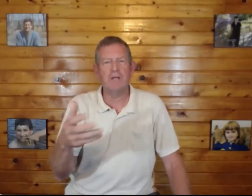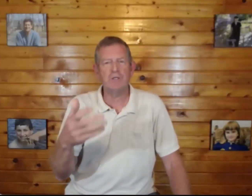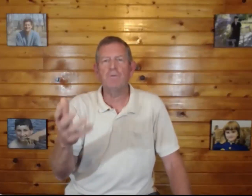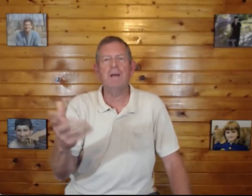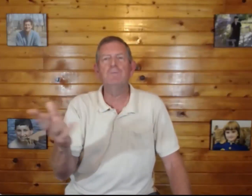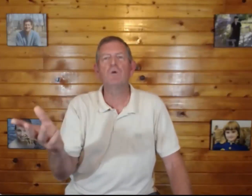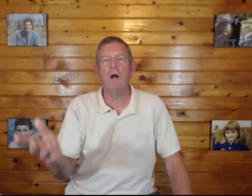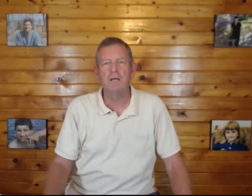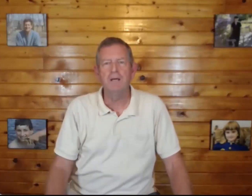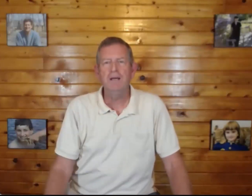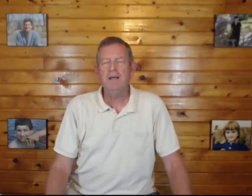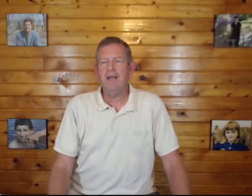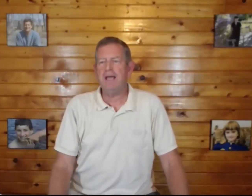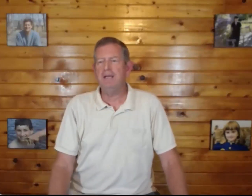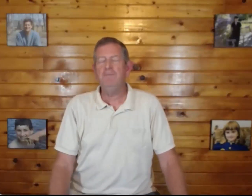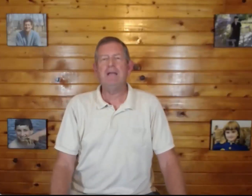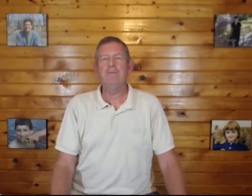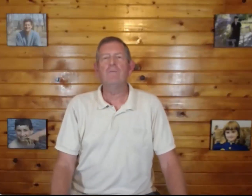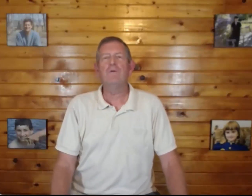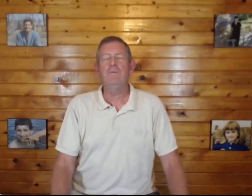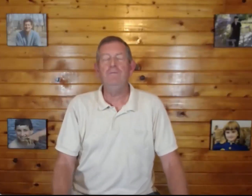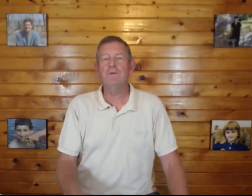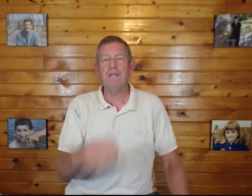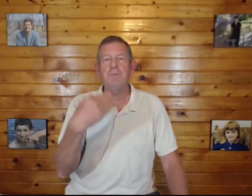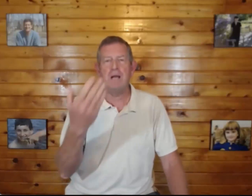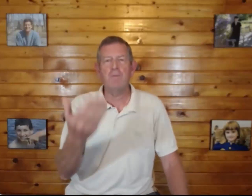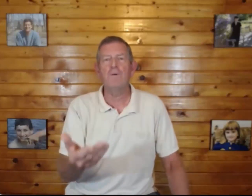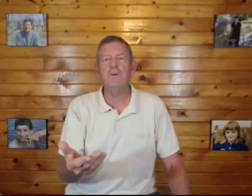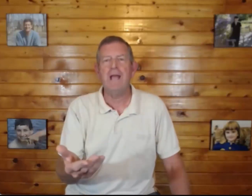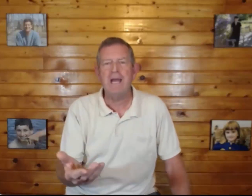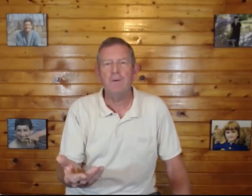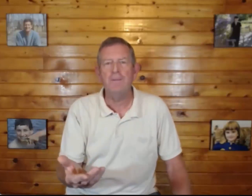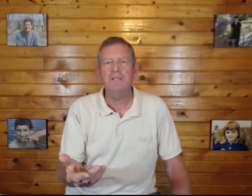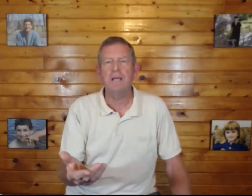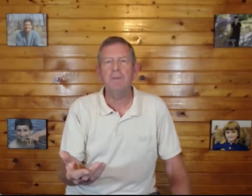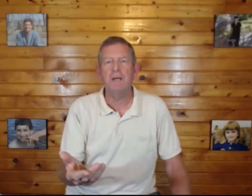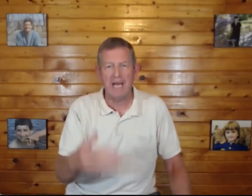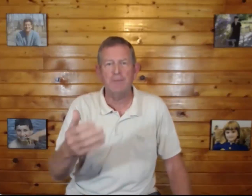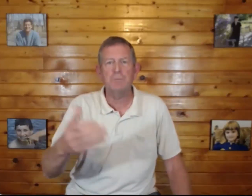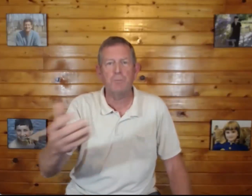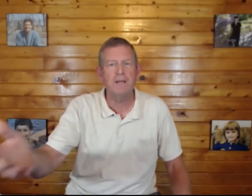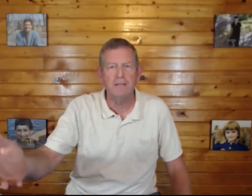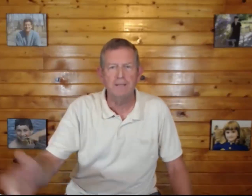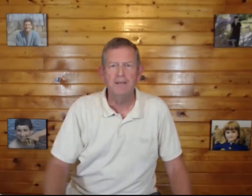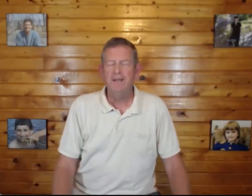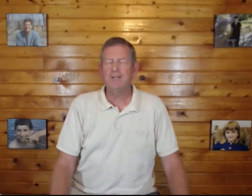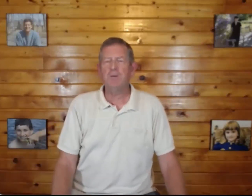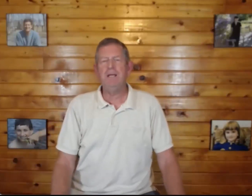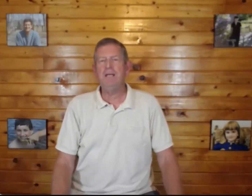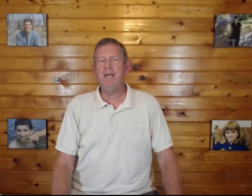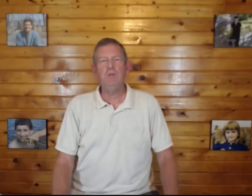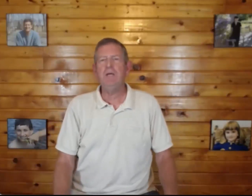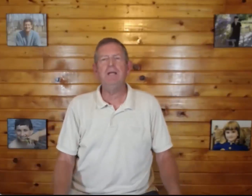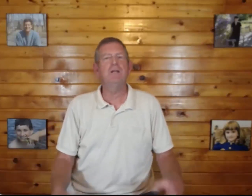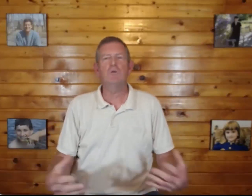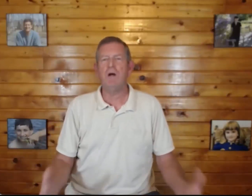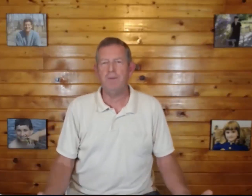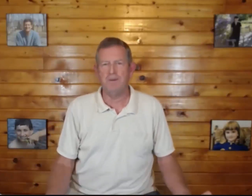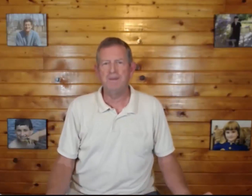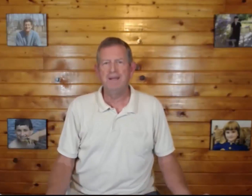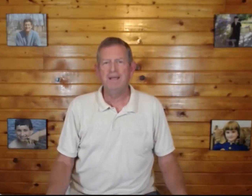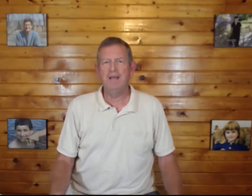slang expression for I'm drunk. And in fact, if you say plein referring to an animal, that means an animal's pregnant. And so in any case, you get